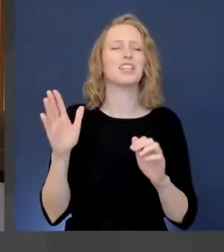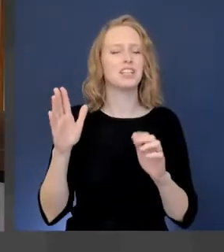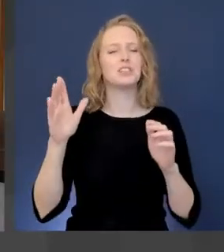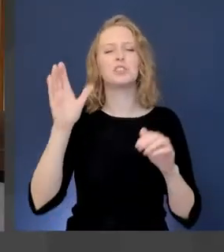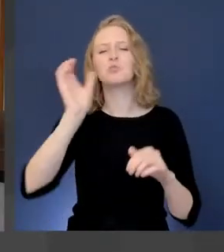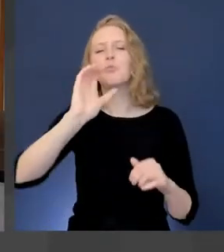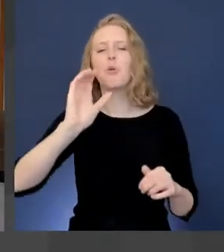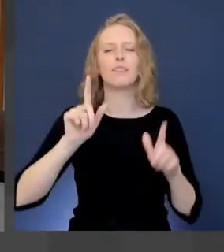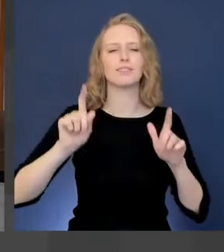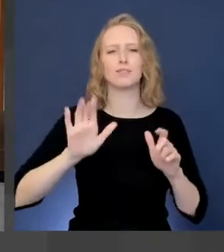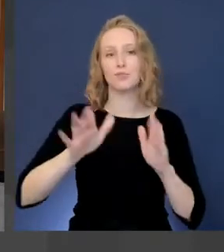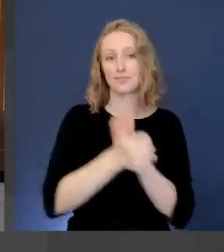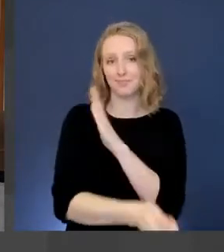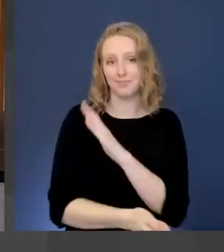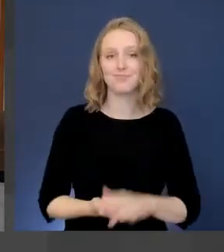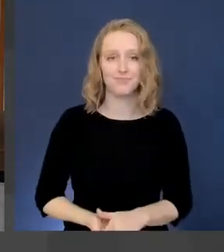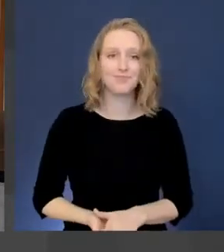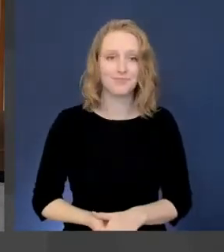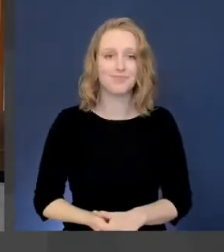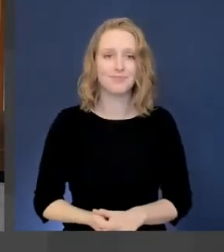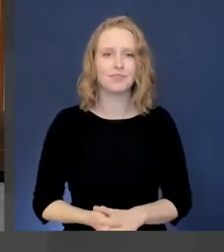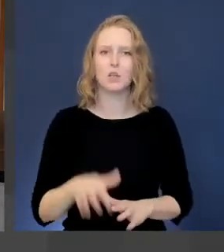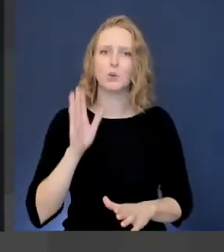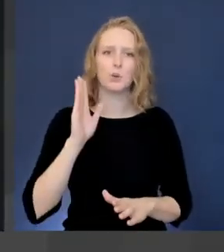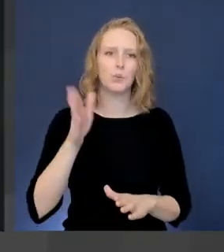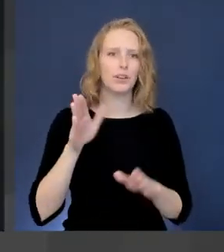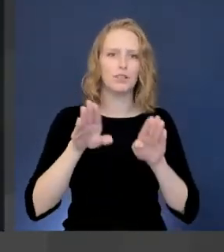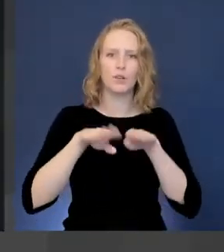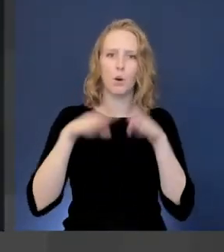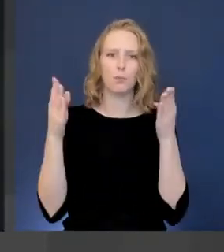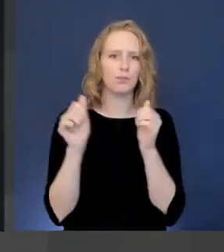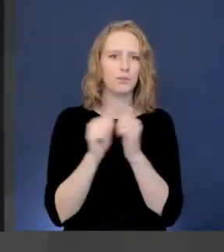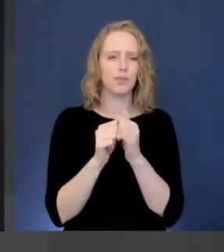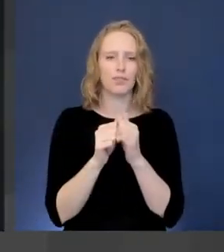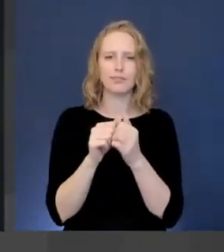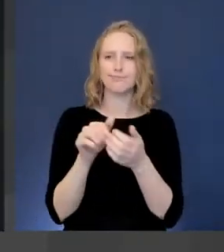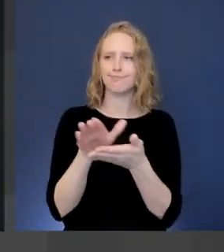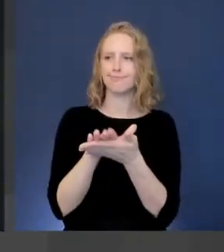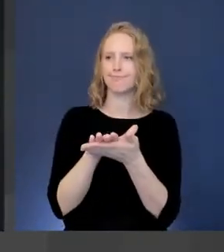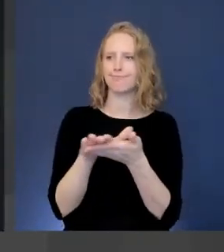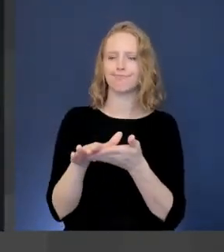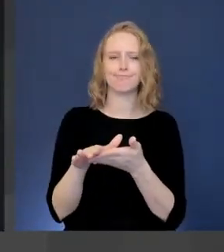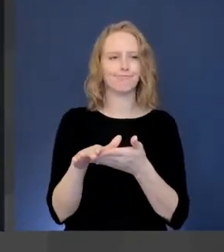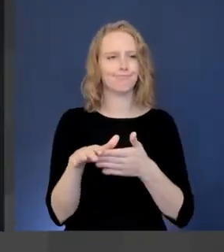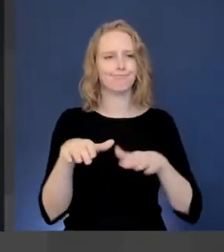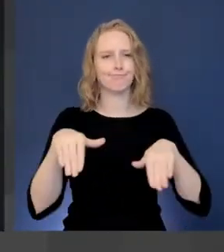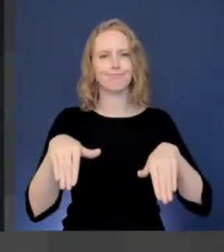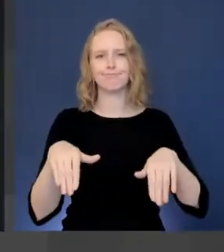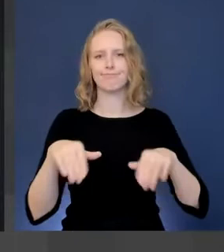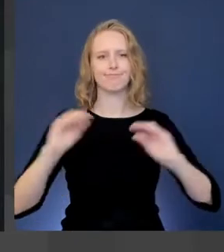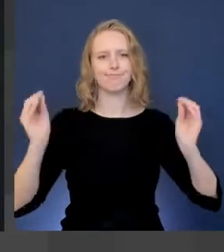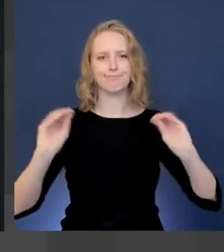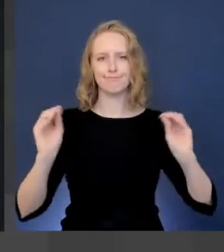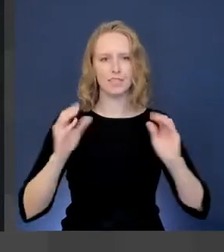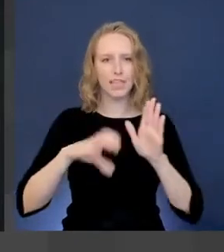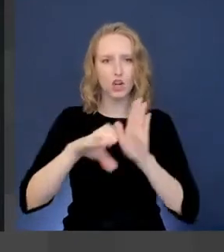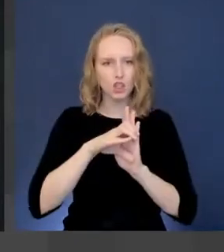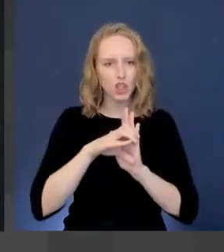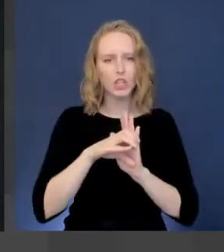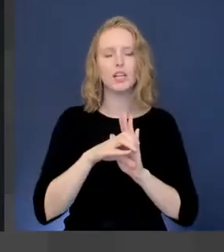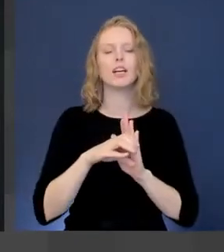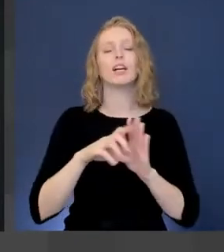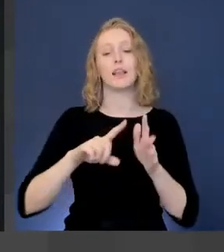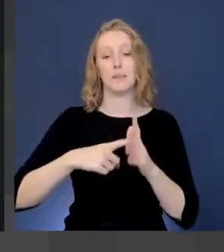So you will start with a completely blank character from the bottom, and you'll be able to find new gear as